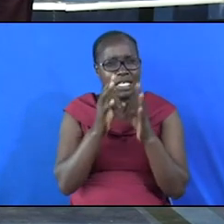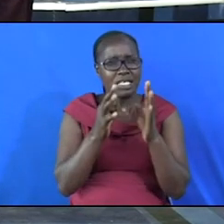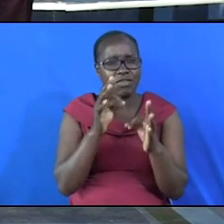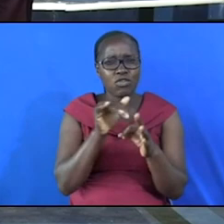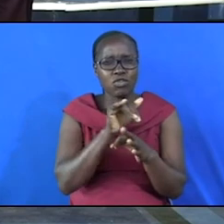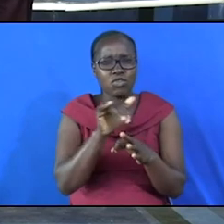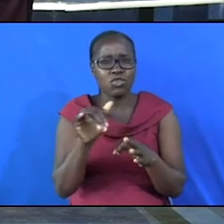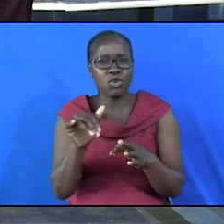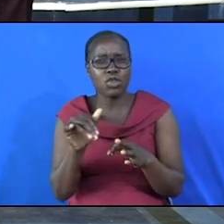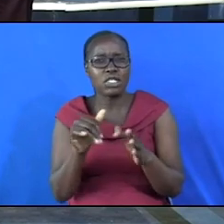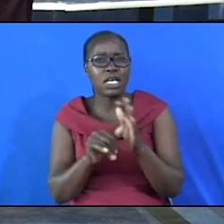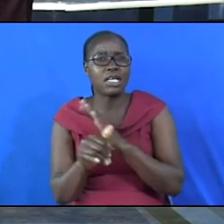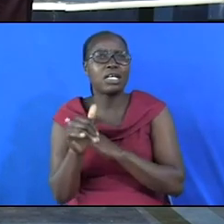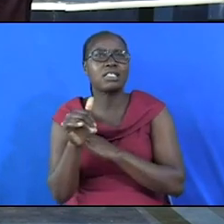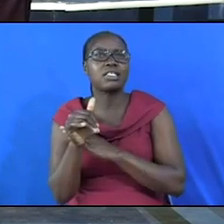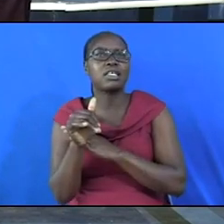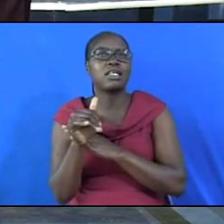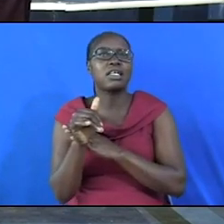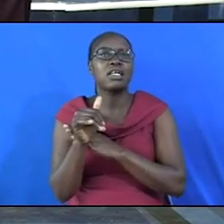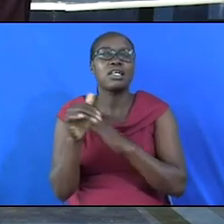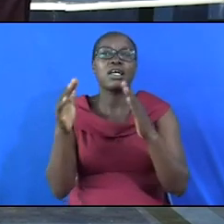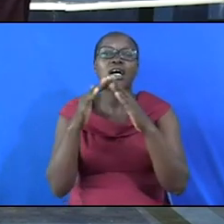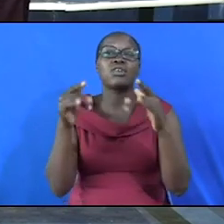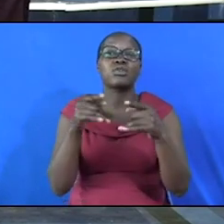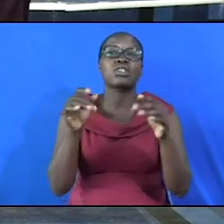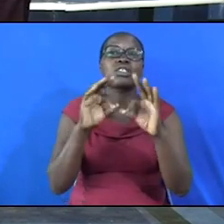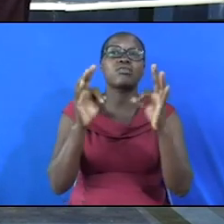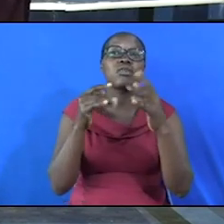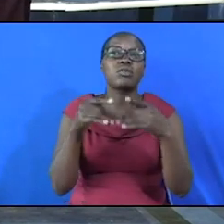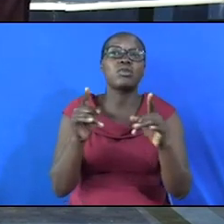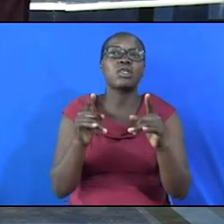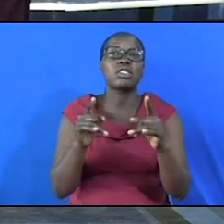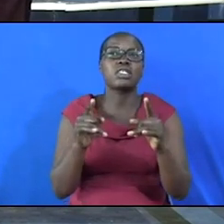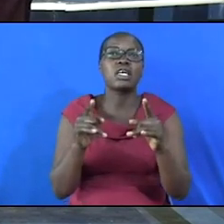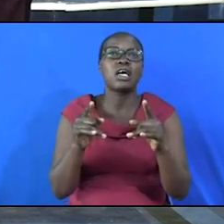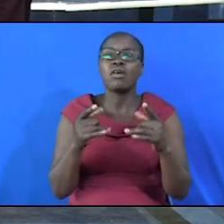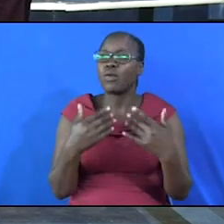there are those who work under your roof in your family. You have